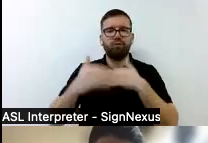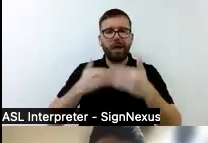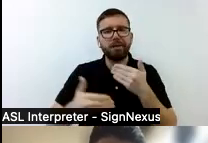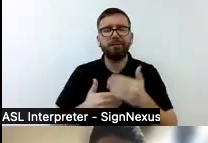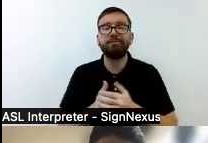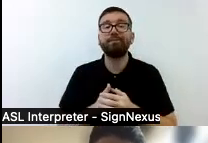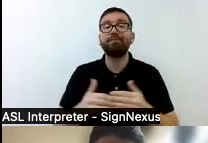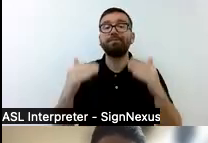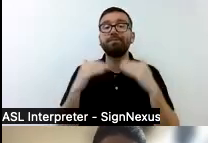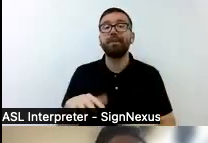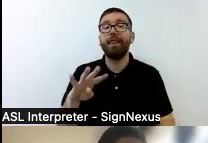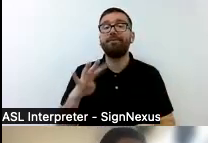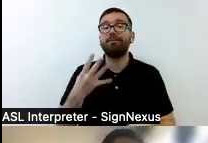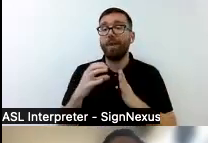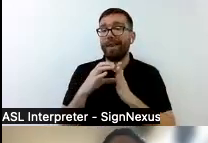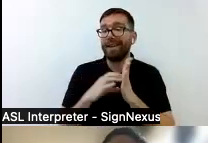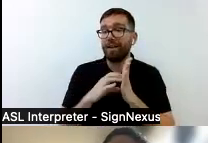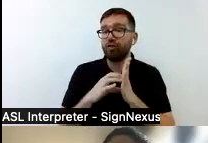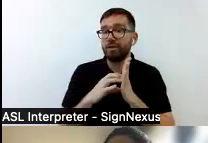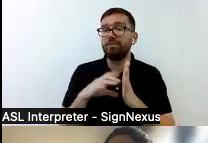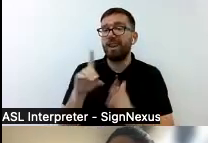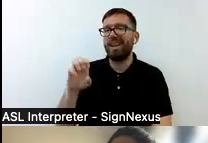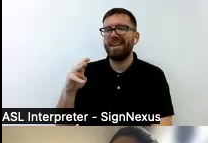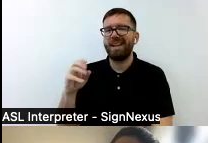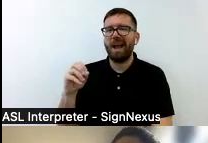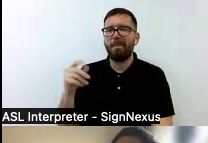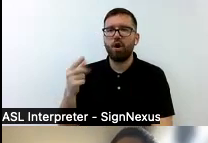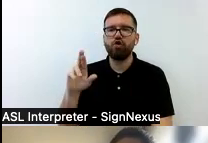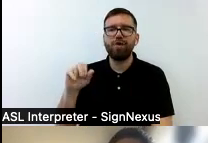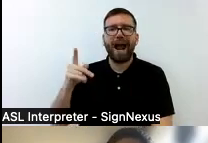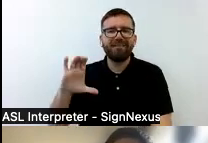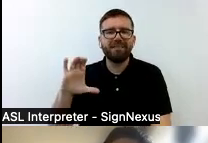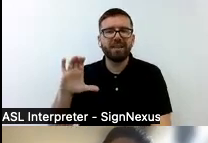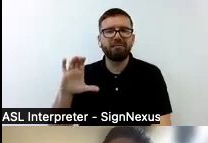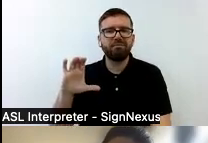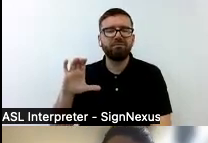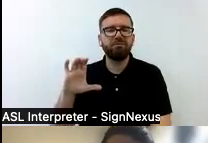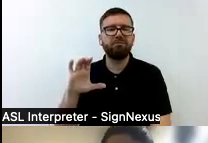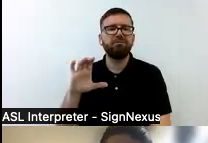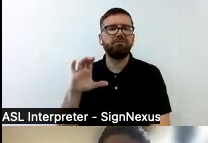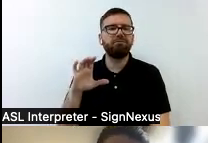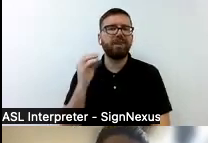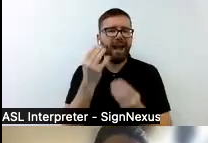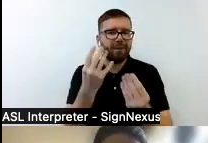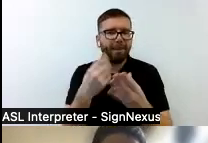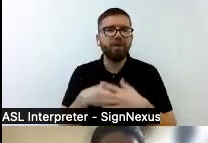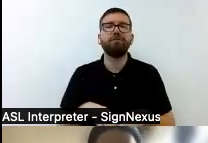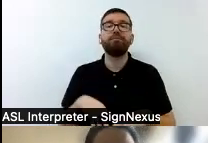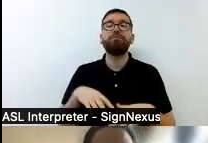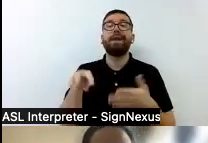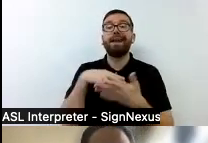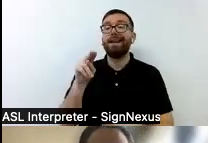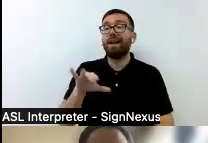section, this contains a series of demographic questions. And Dance NYC's aim in considering,